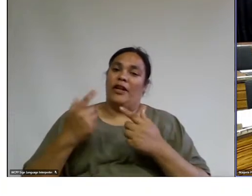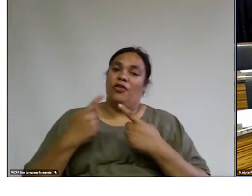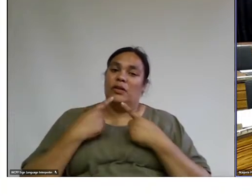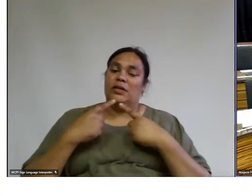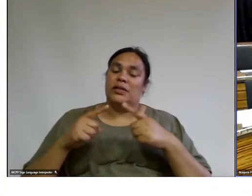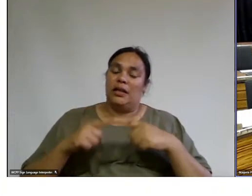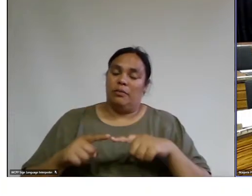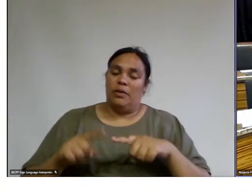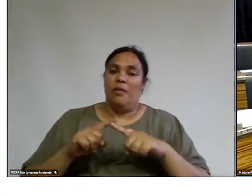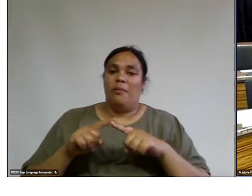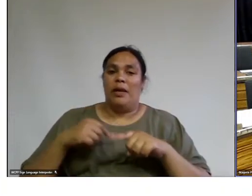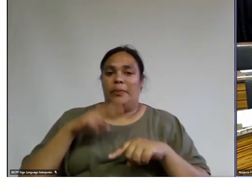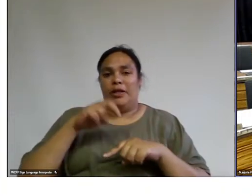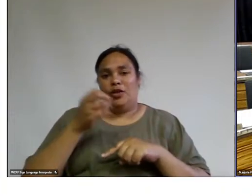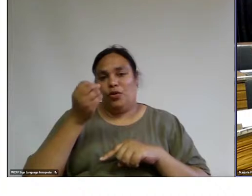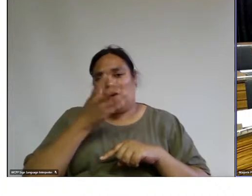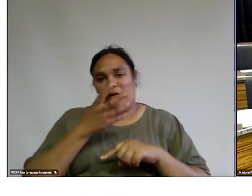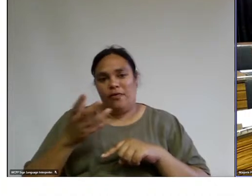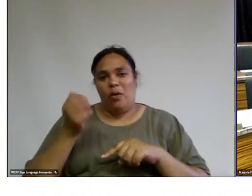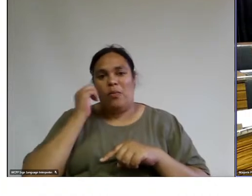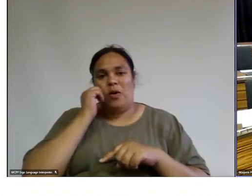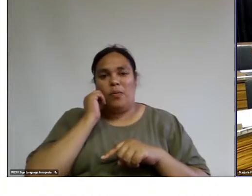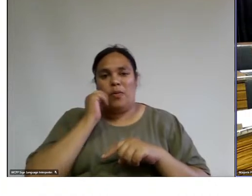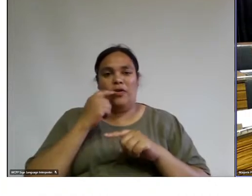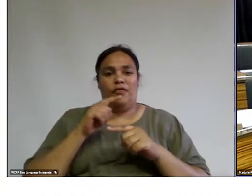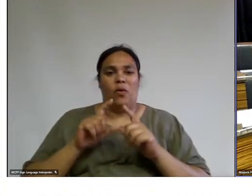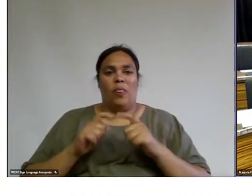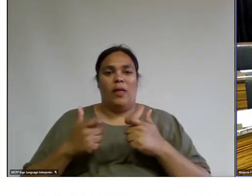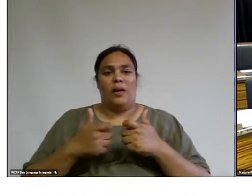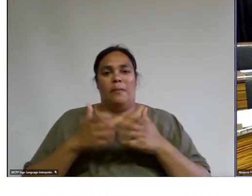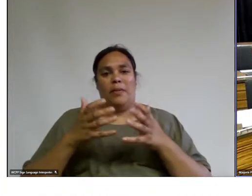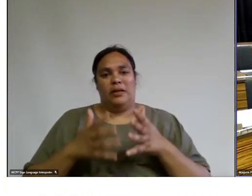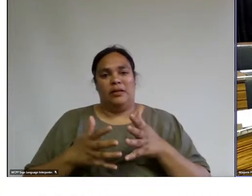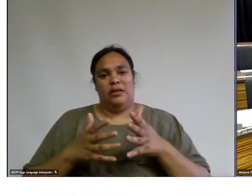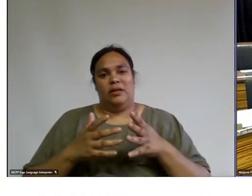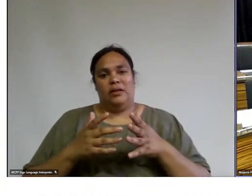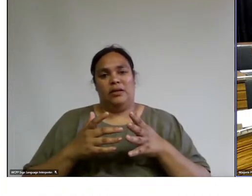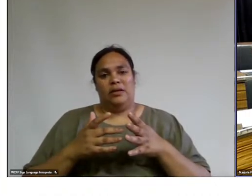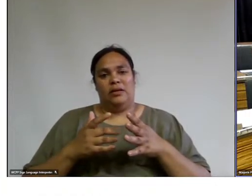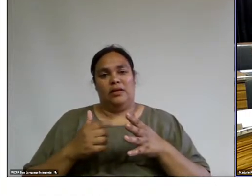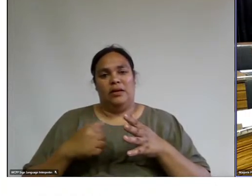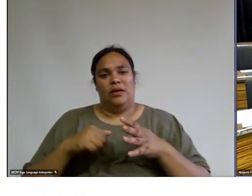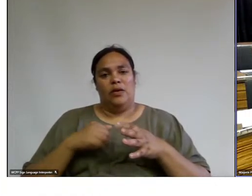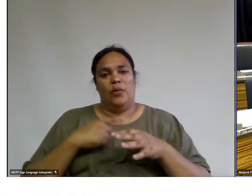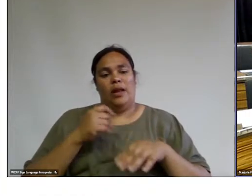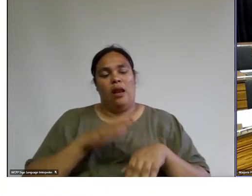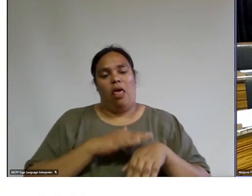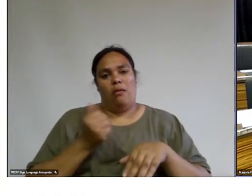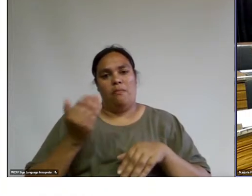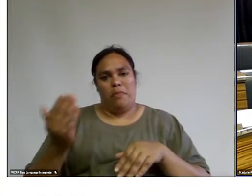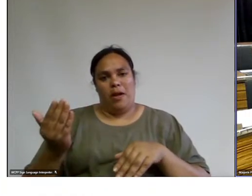I do want to say, Chair, to apologize to the committee to say that those statements were received late, as